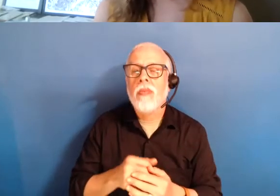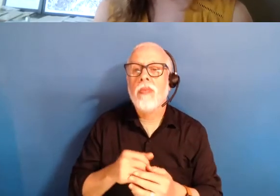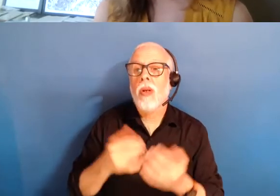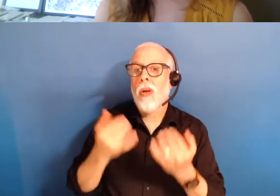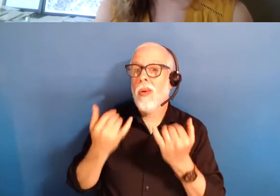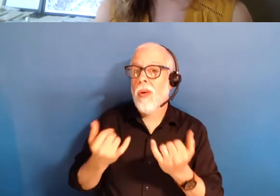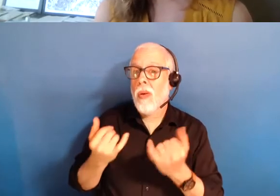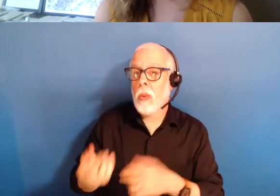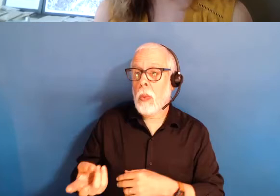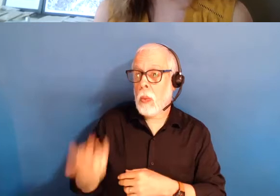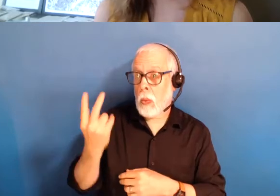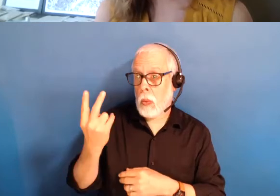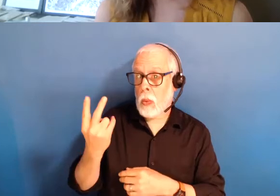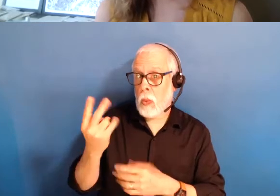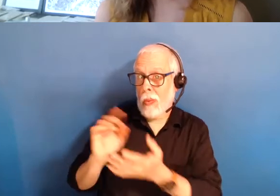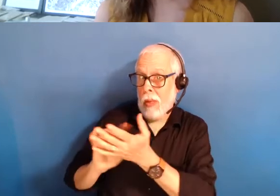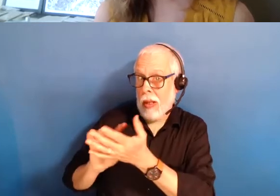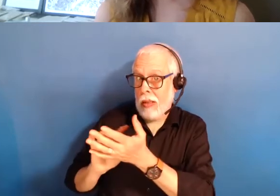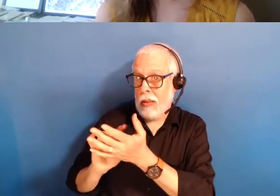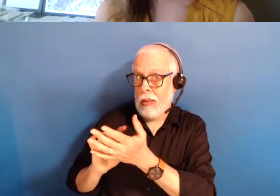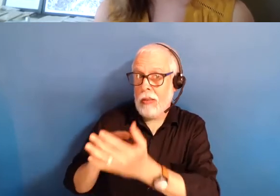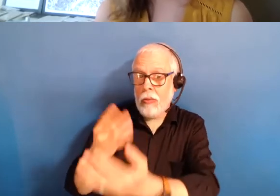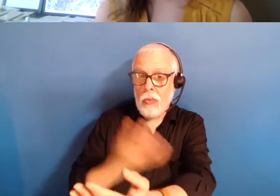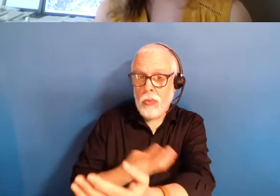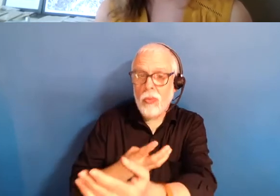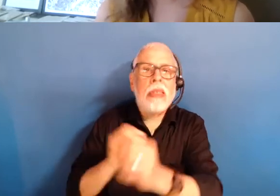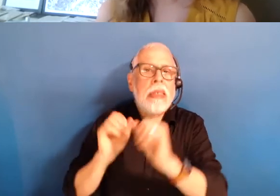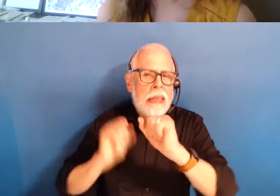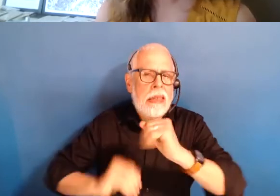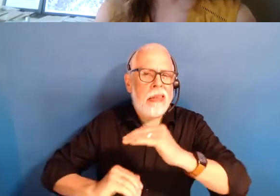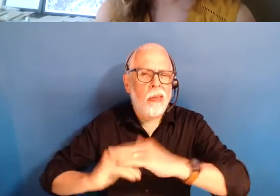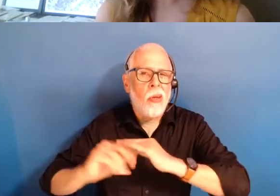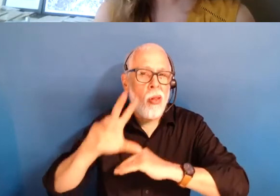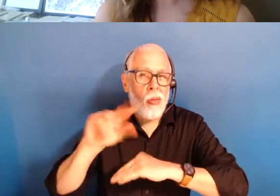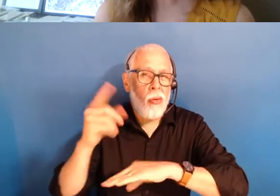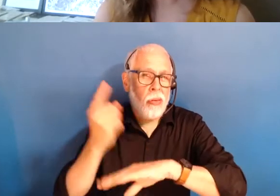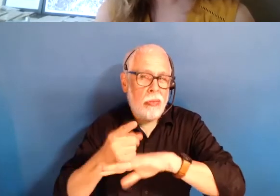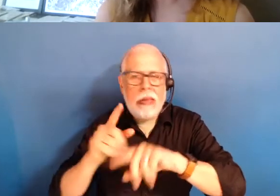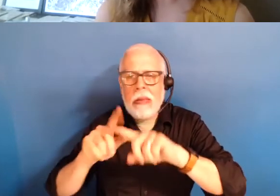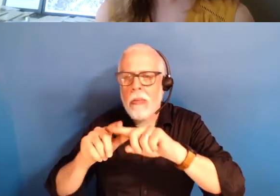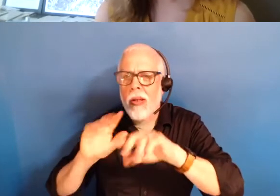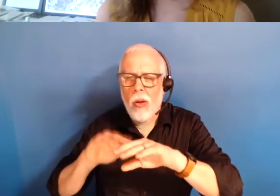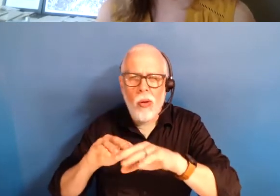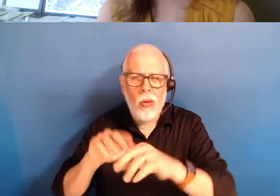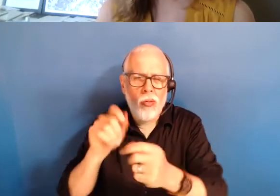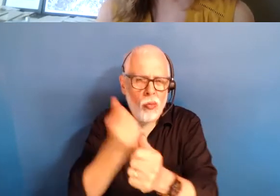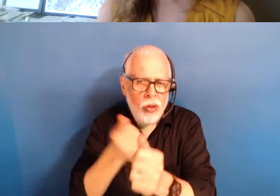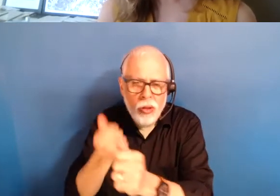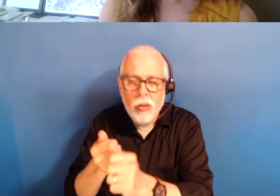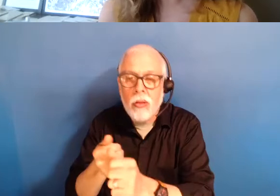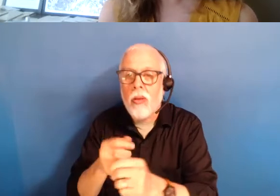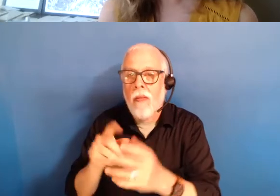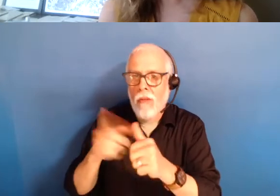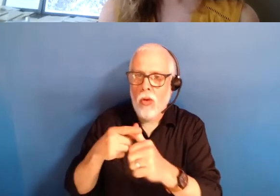Currently, the two current infusions are given and can take up to 30 minutes, depending on the antibody, for the